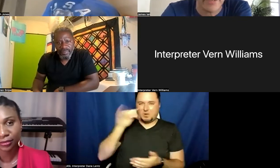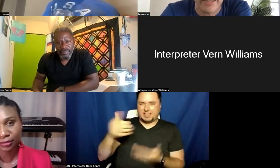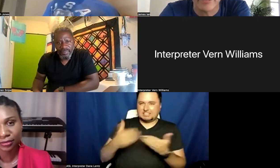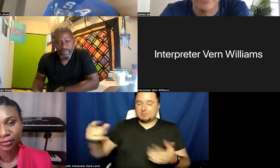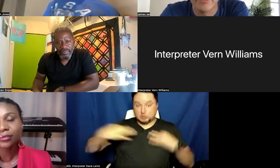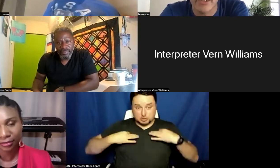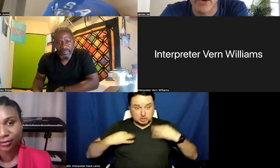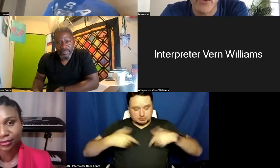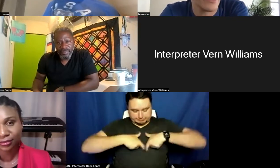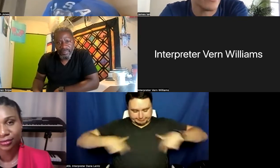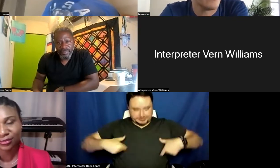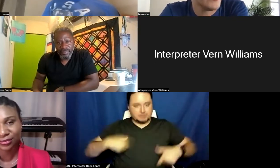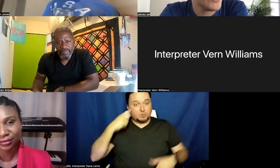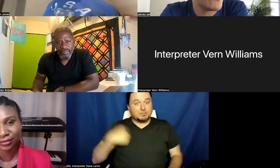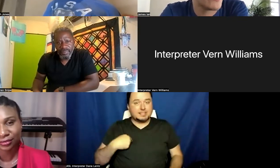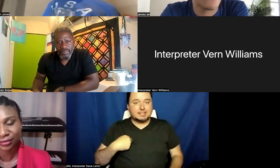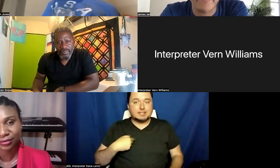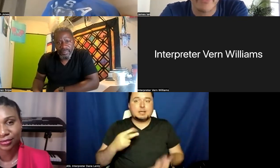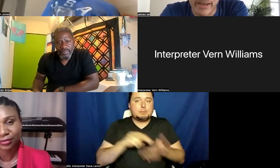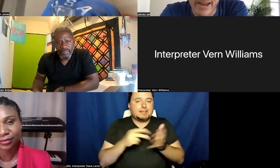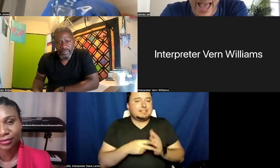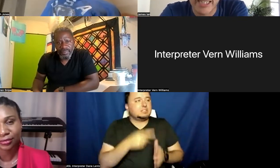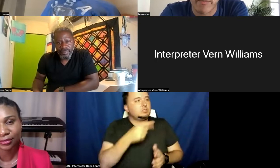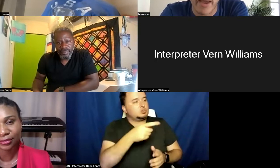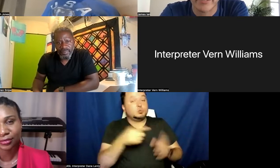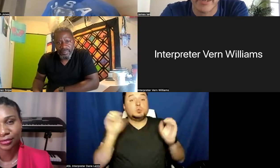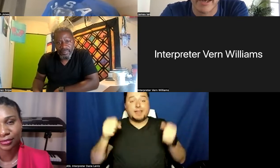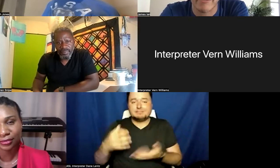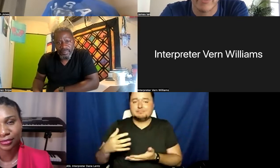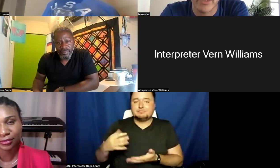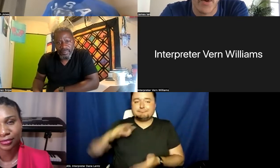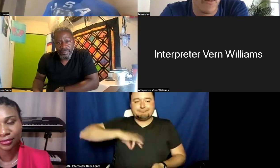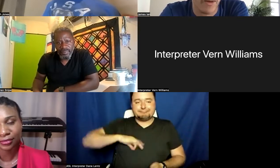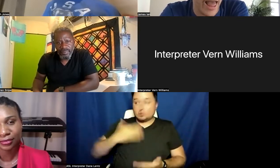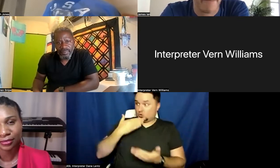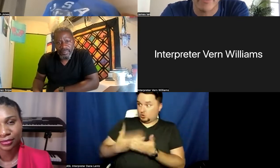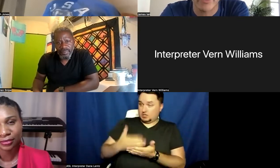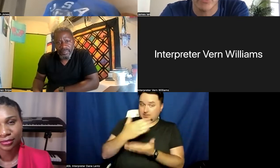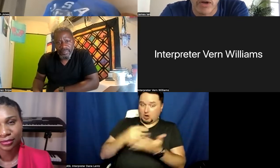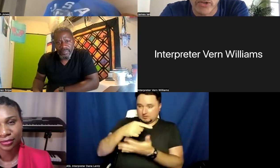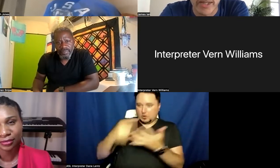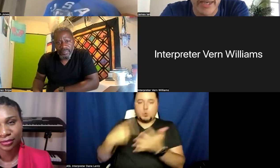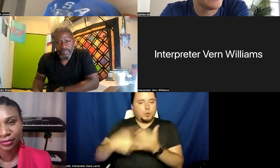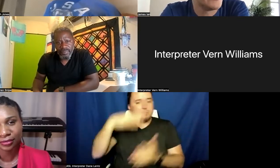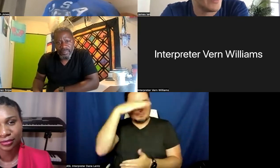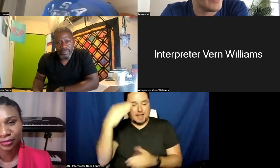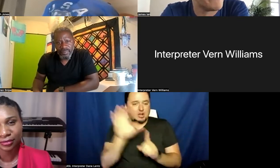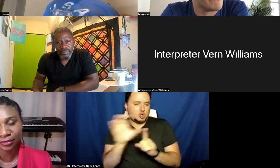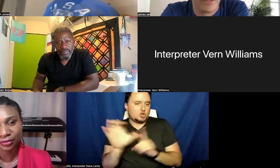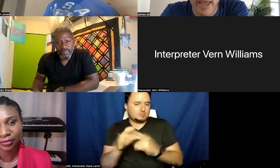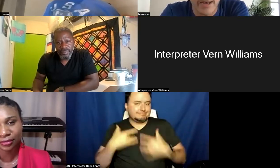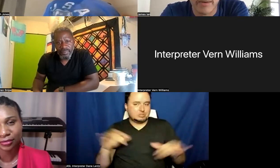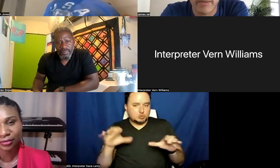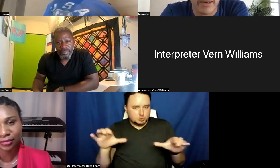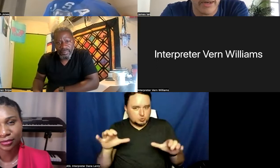to me means, you can reap the good aspects of, what Black people do culturally.